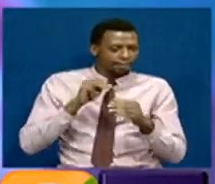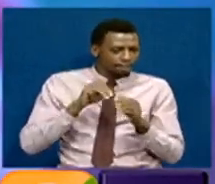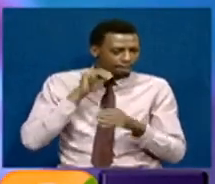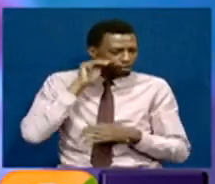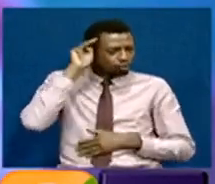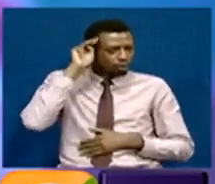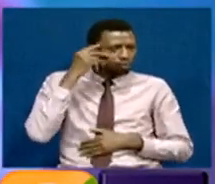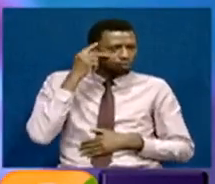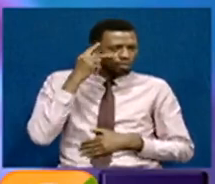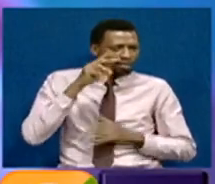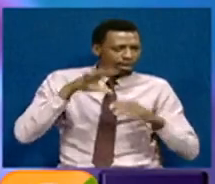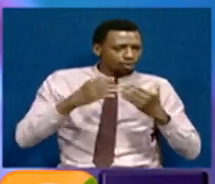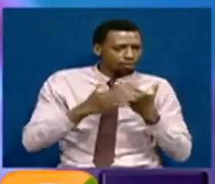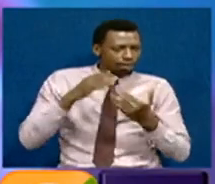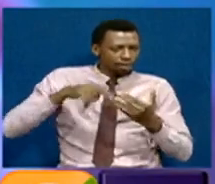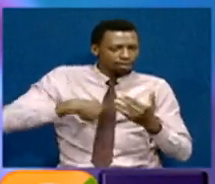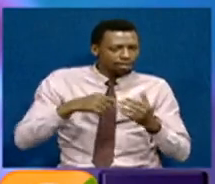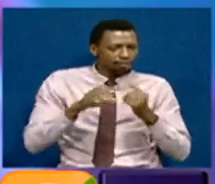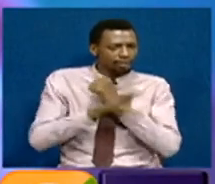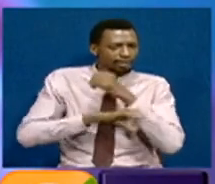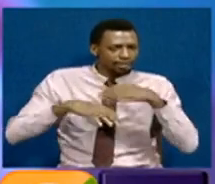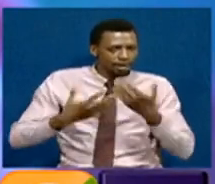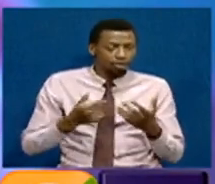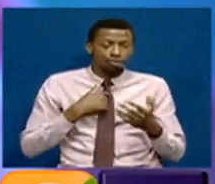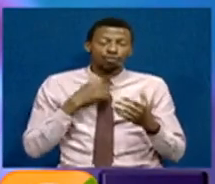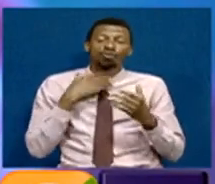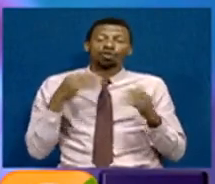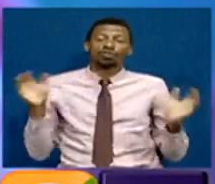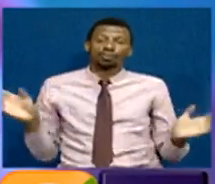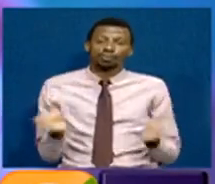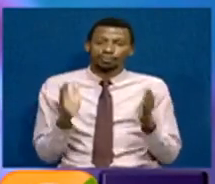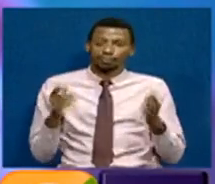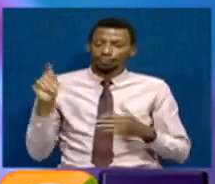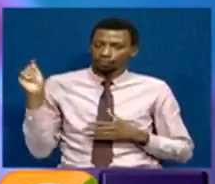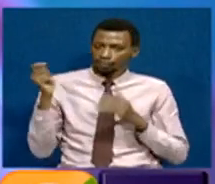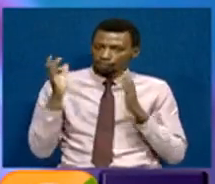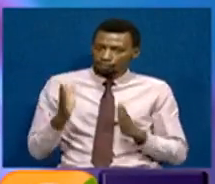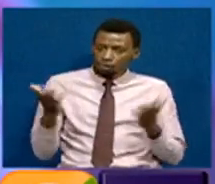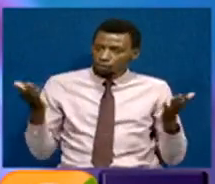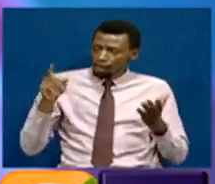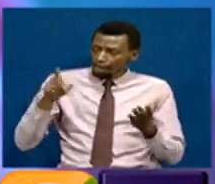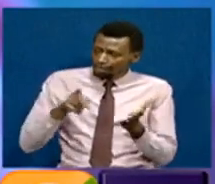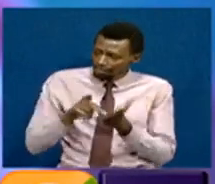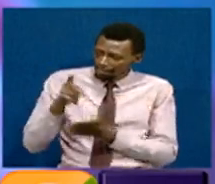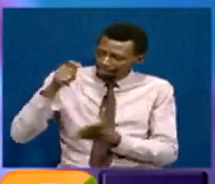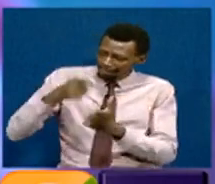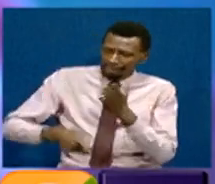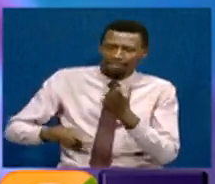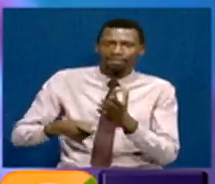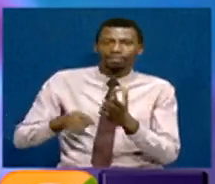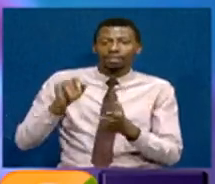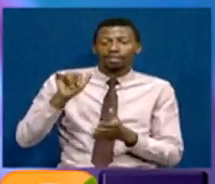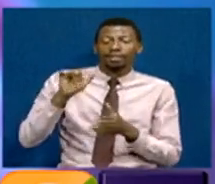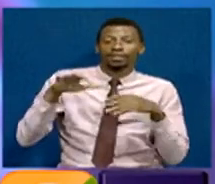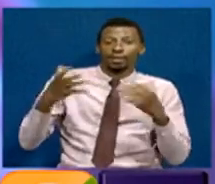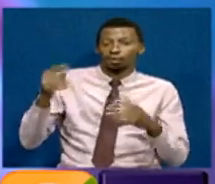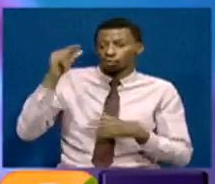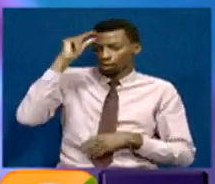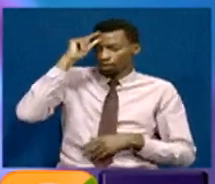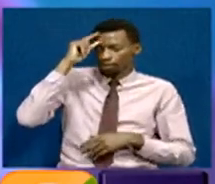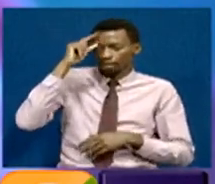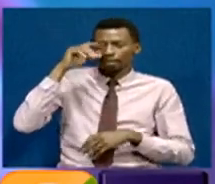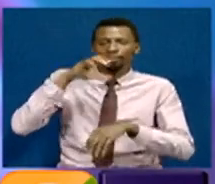country? And therefore, I want to encourage Kenyans that where we are supposed to pay taxes, let us pay taxes, because that is how the government raises